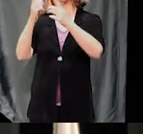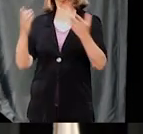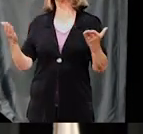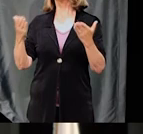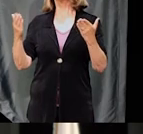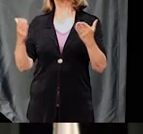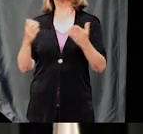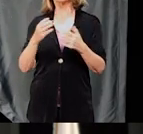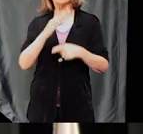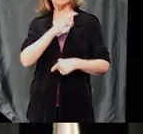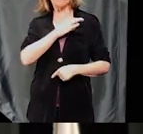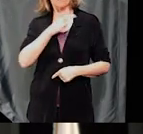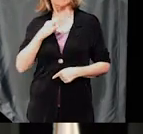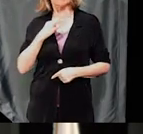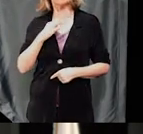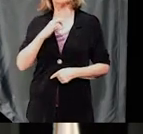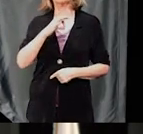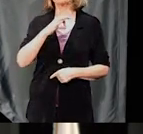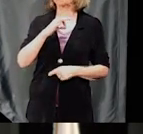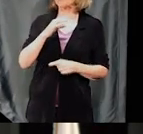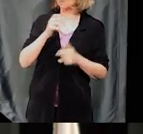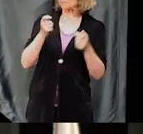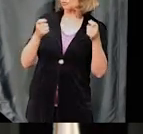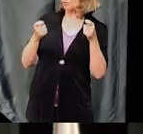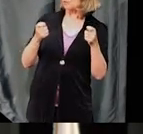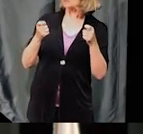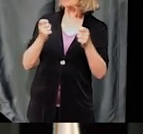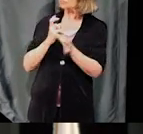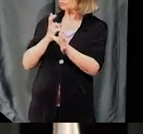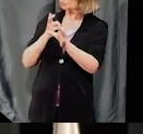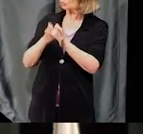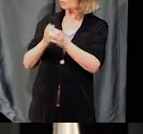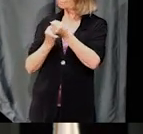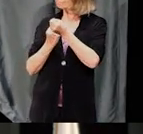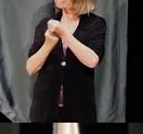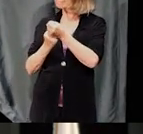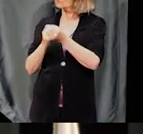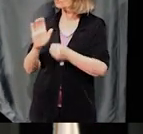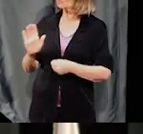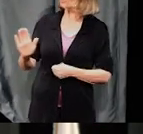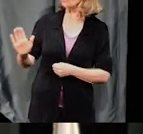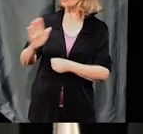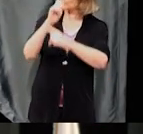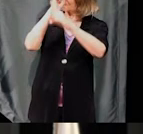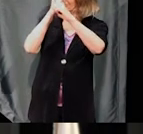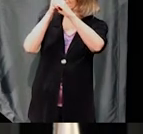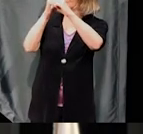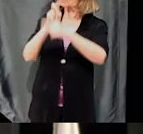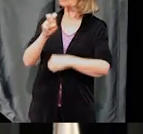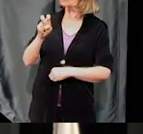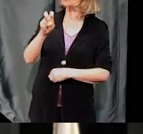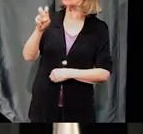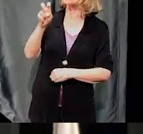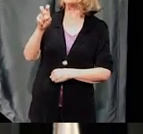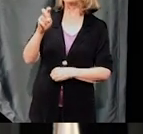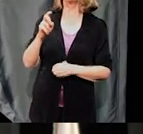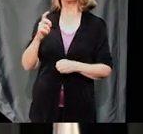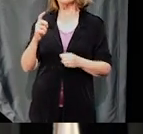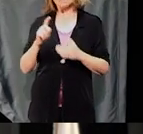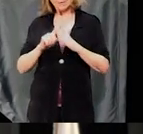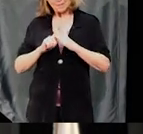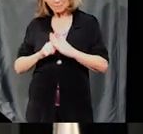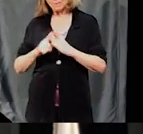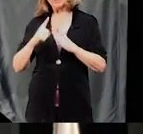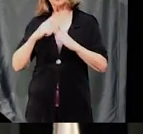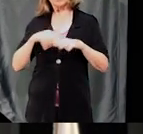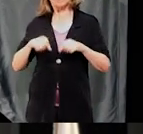the faculty, staff, and administration joined you on your journey. There were times, typically in the beginning, where Bristol took the lead.